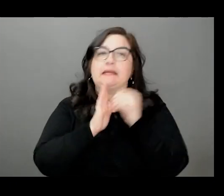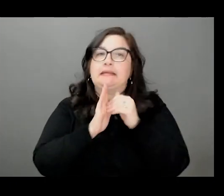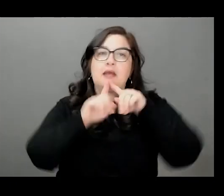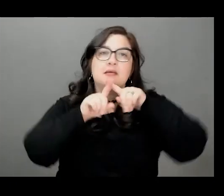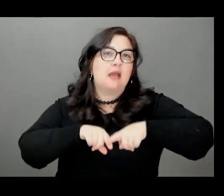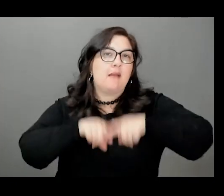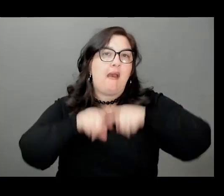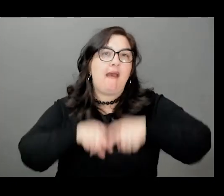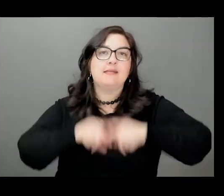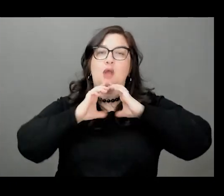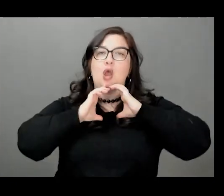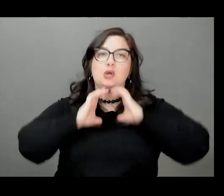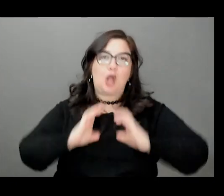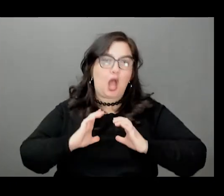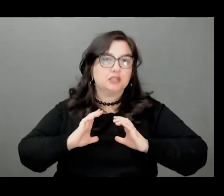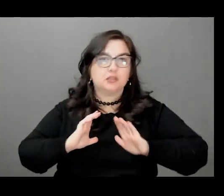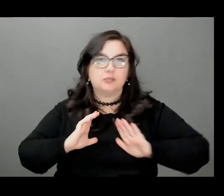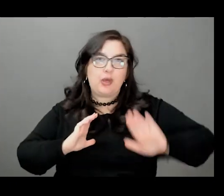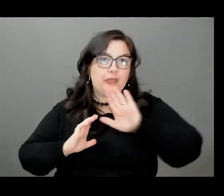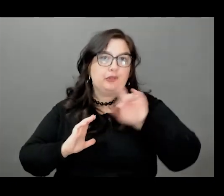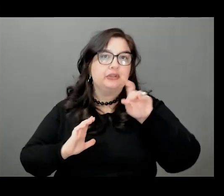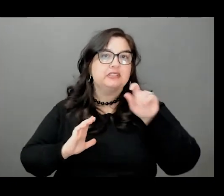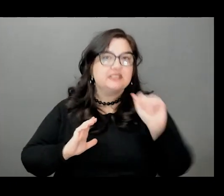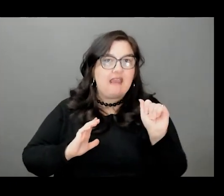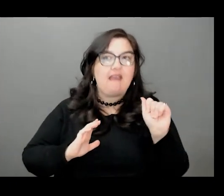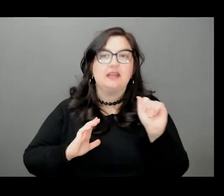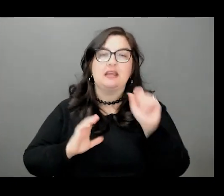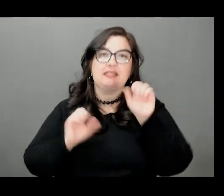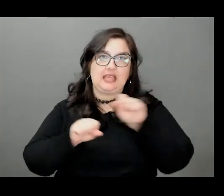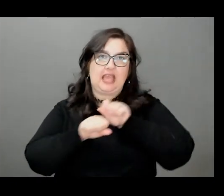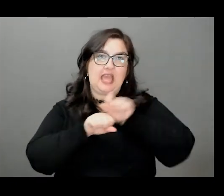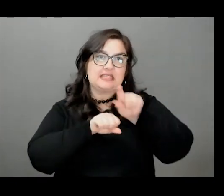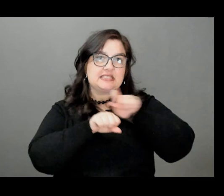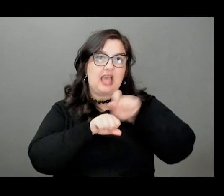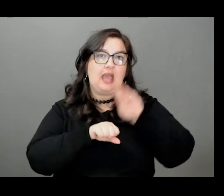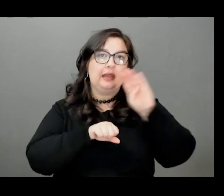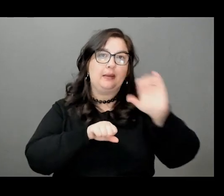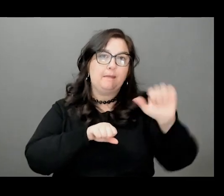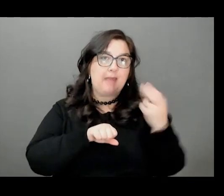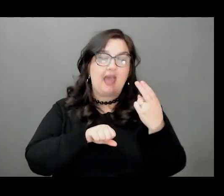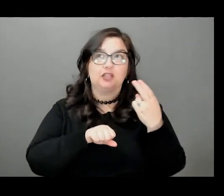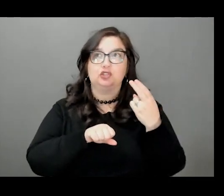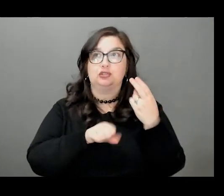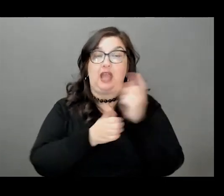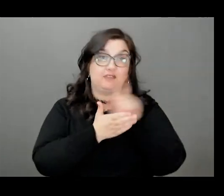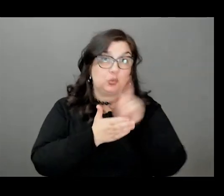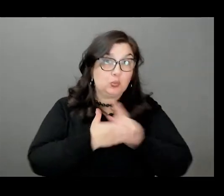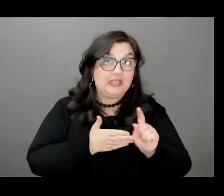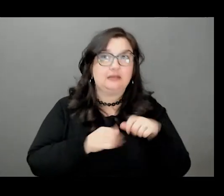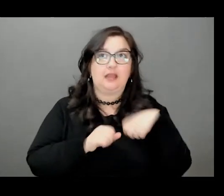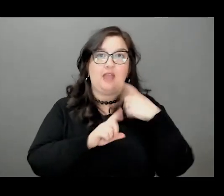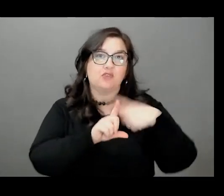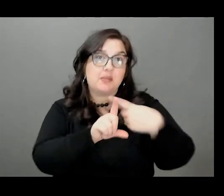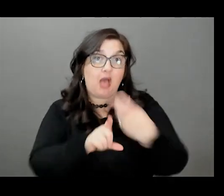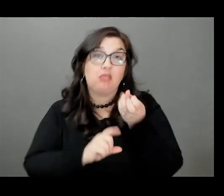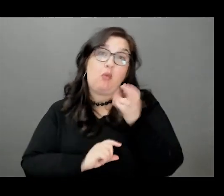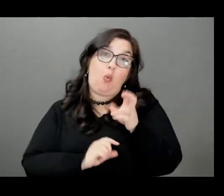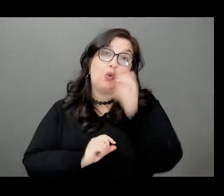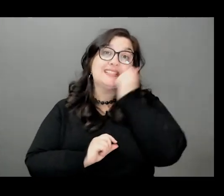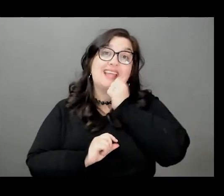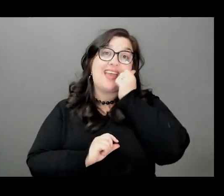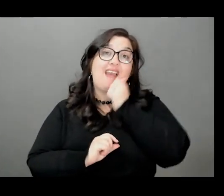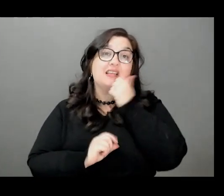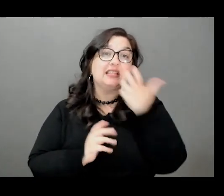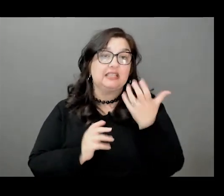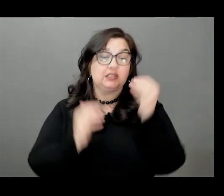short stream of data sets. So again, depending on customers, data frequency, they can send batches in a